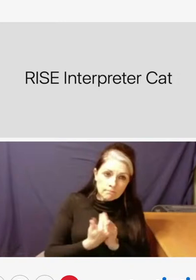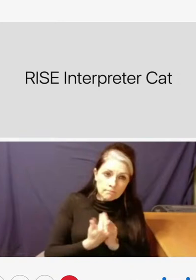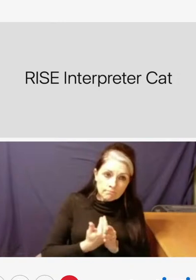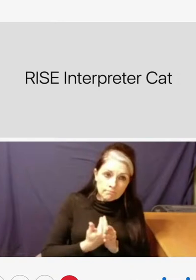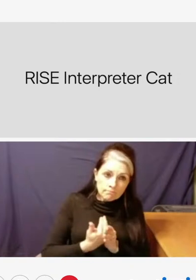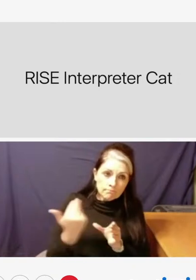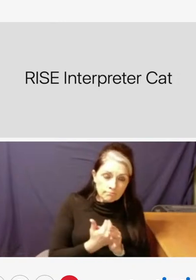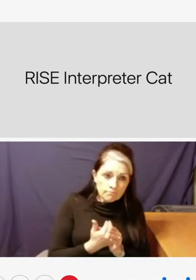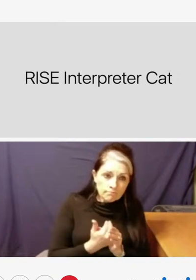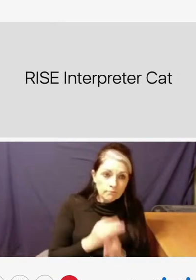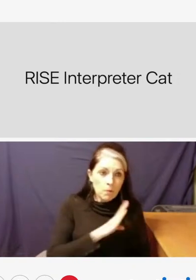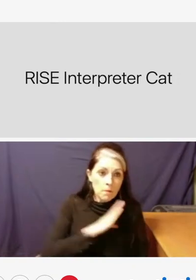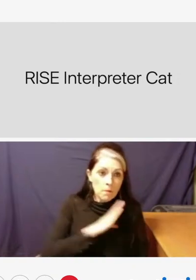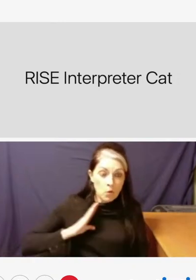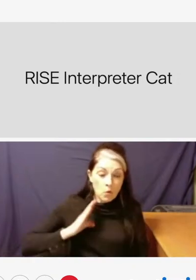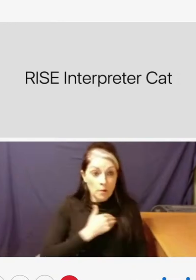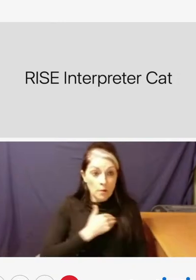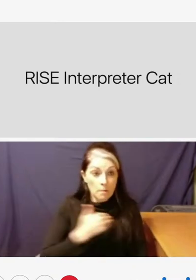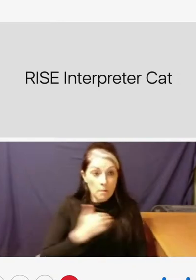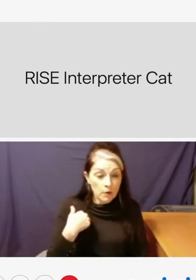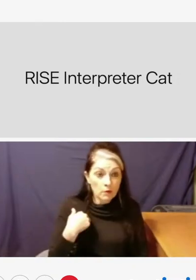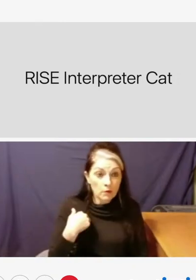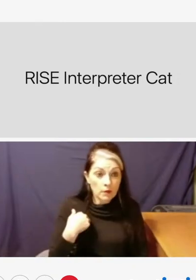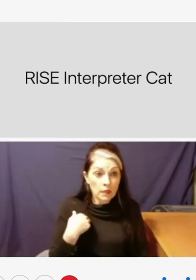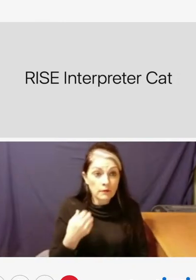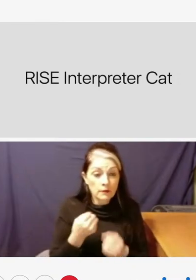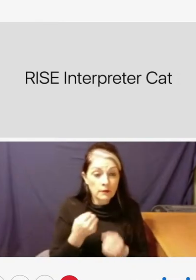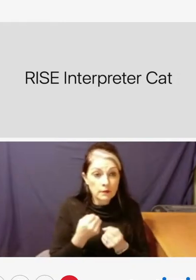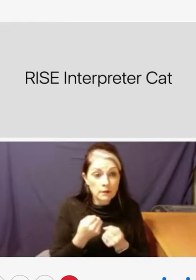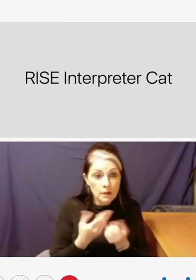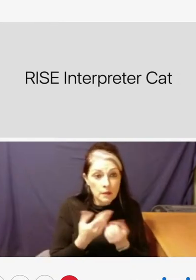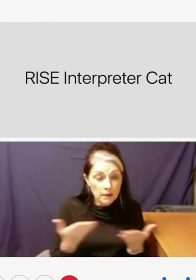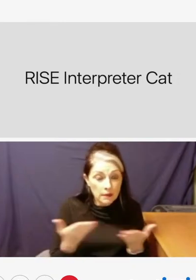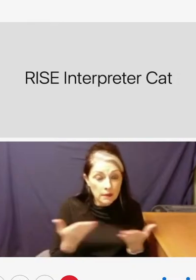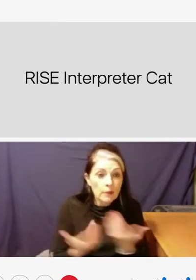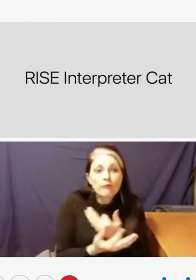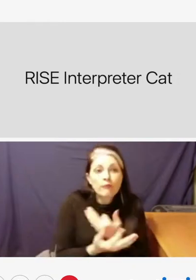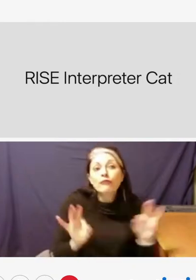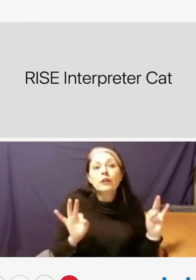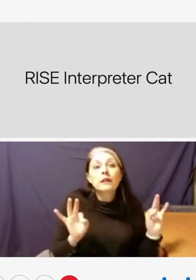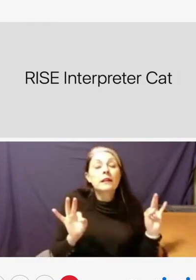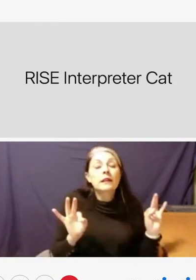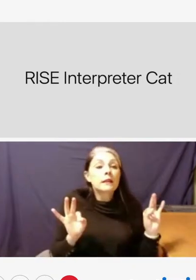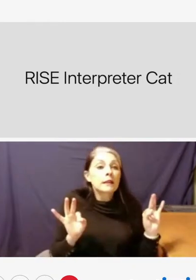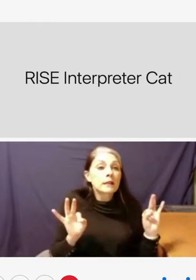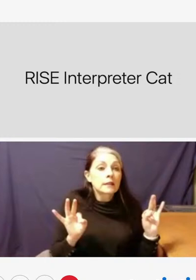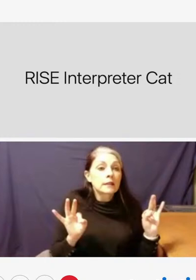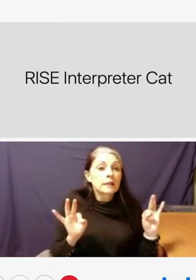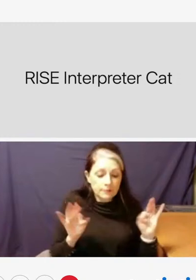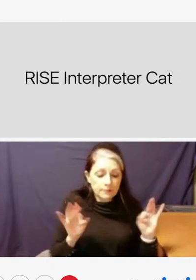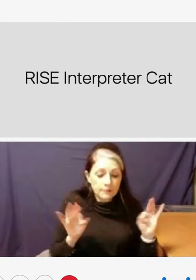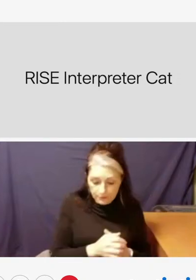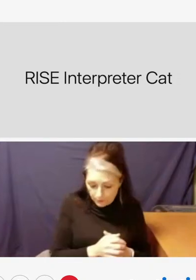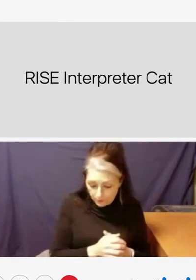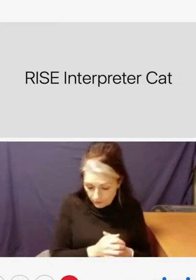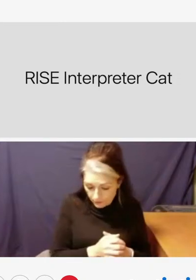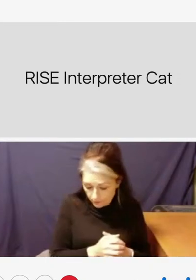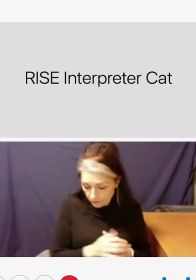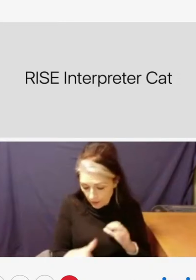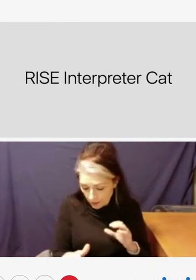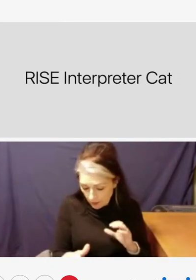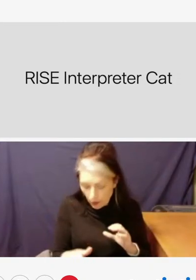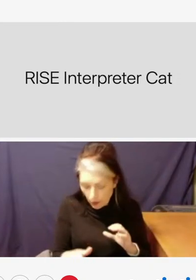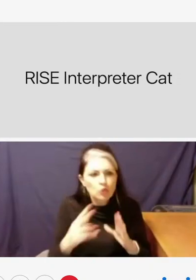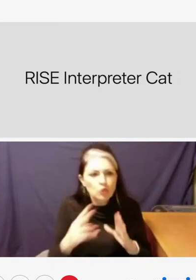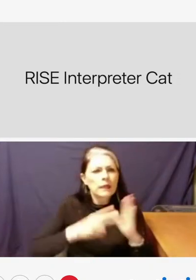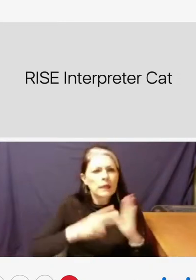get a lot of things to read okay we get stacks of stuff to read whether it be by email or whatever some of the